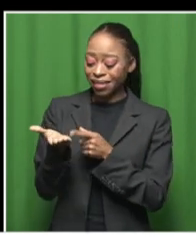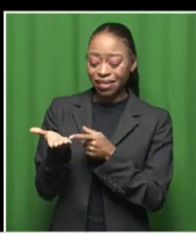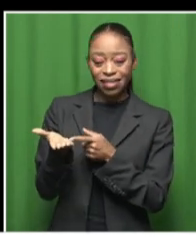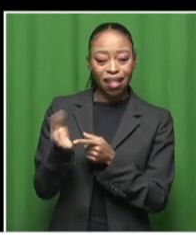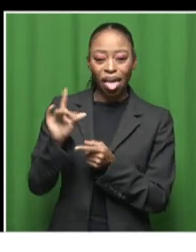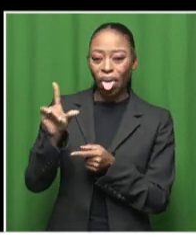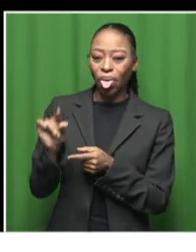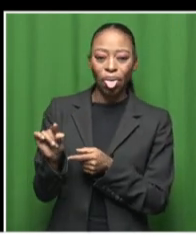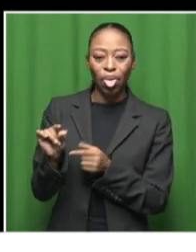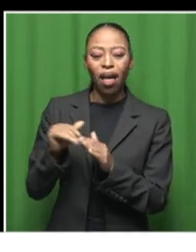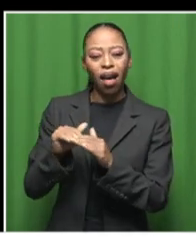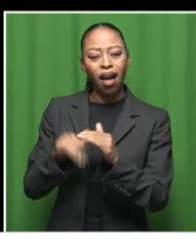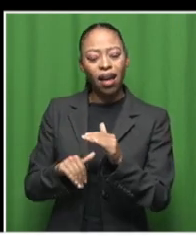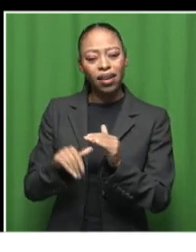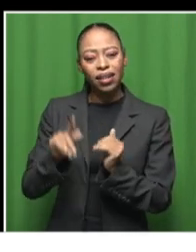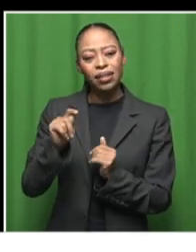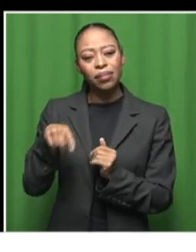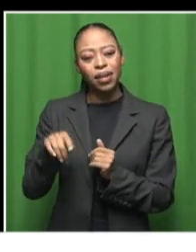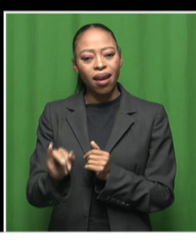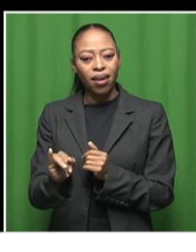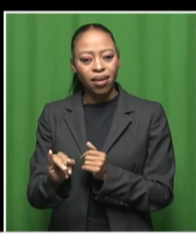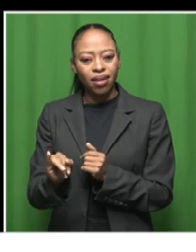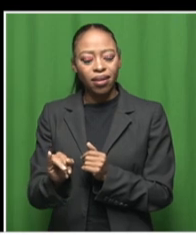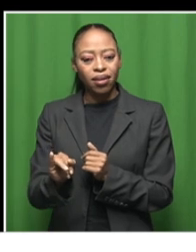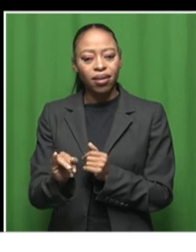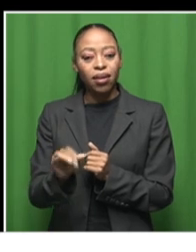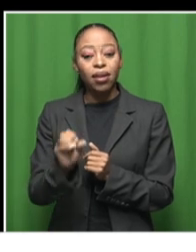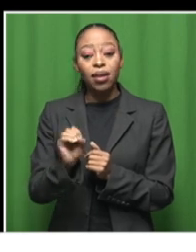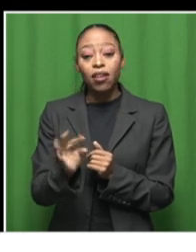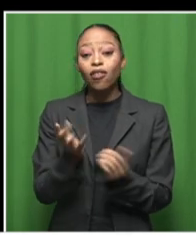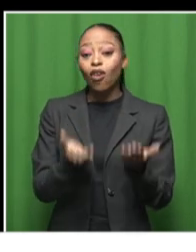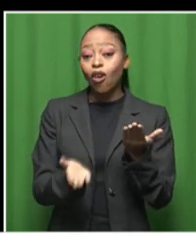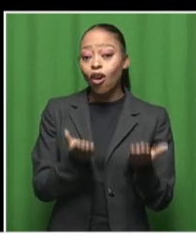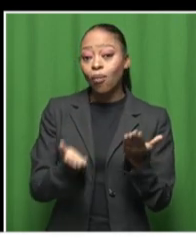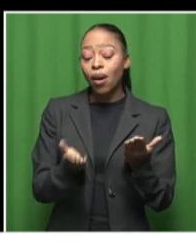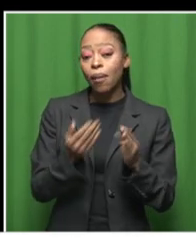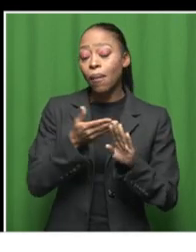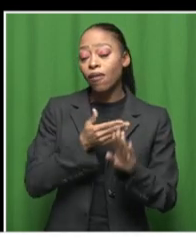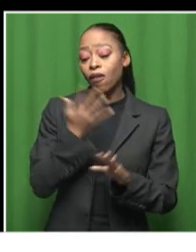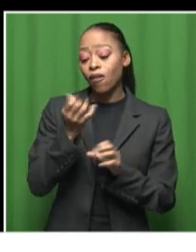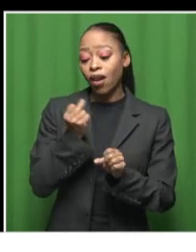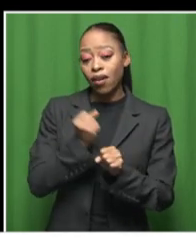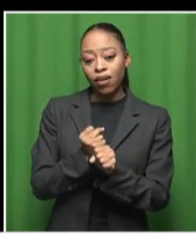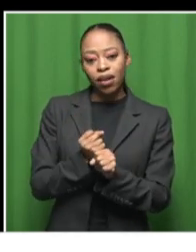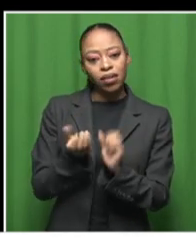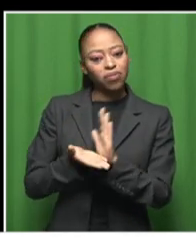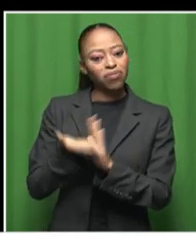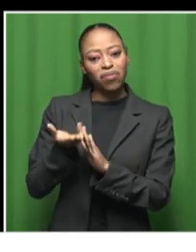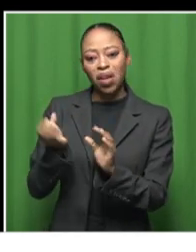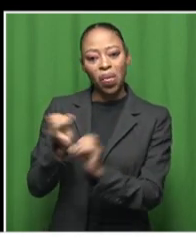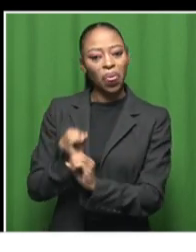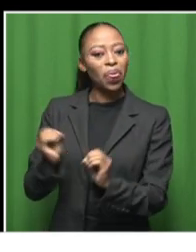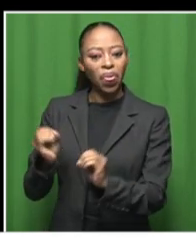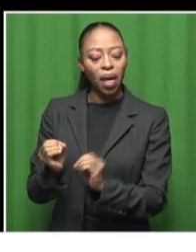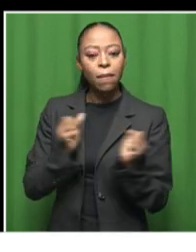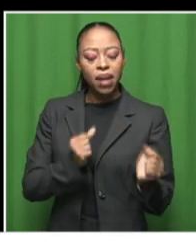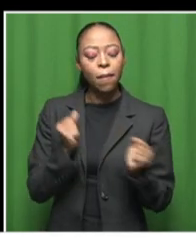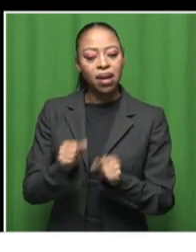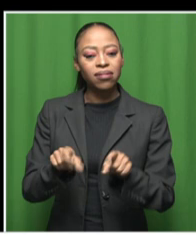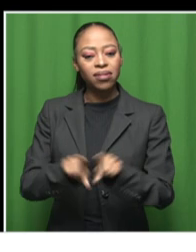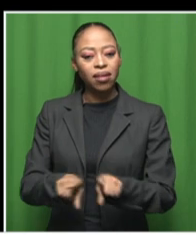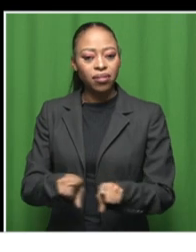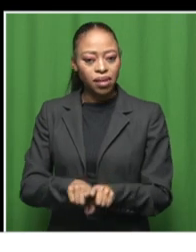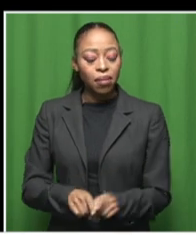the CPI. For the previous 5 years, there's never been a price increase. So, in short,